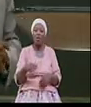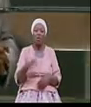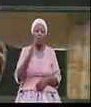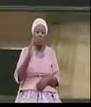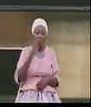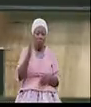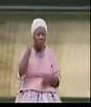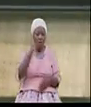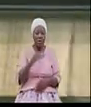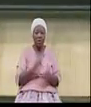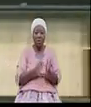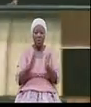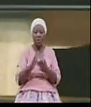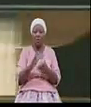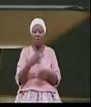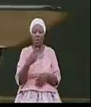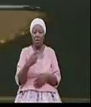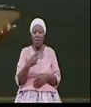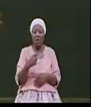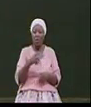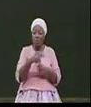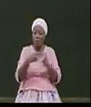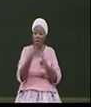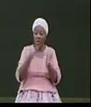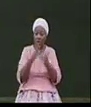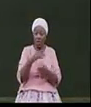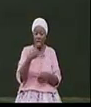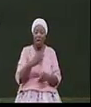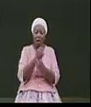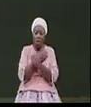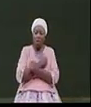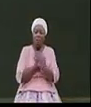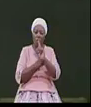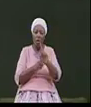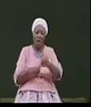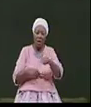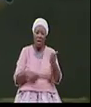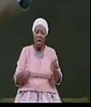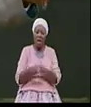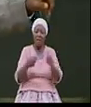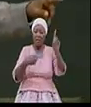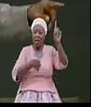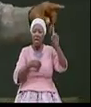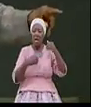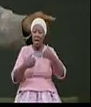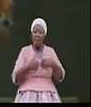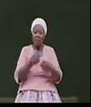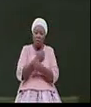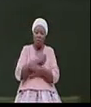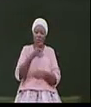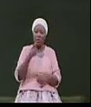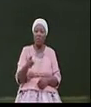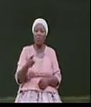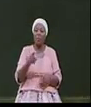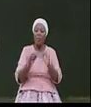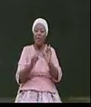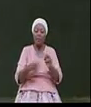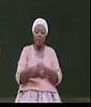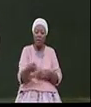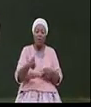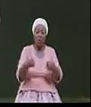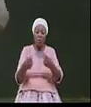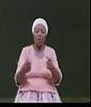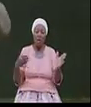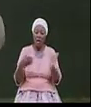said, love one another as I have loved you. If they went